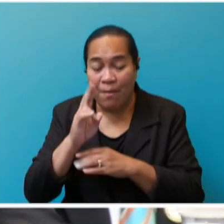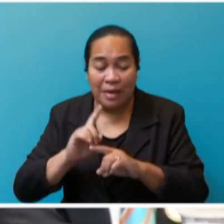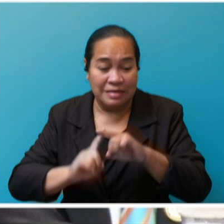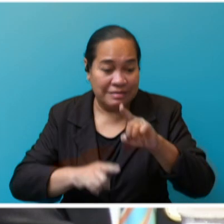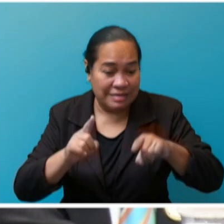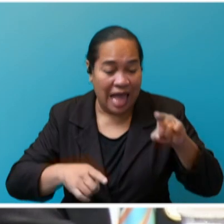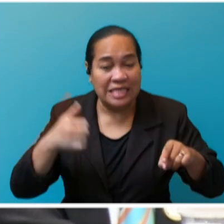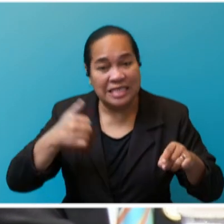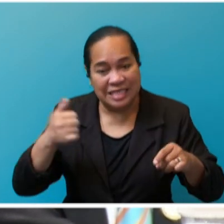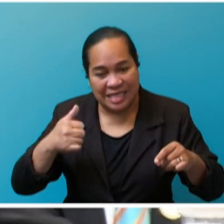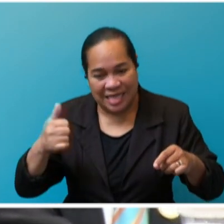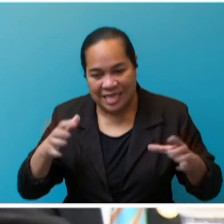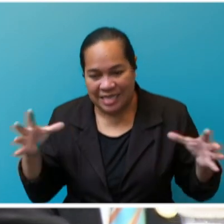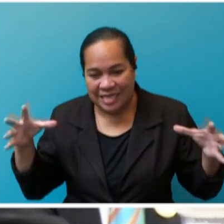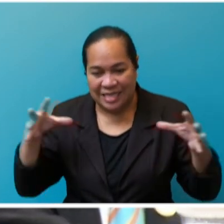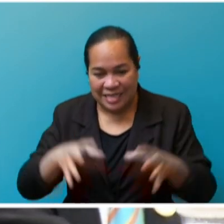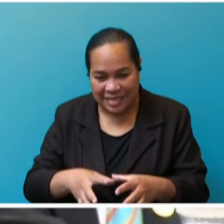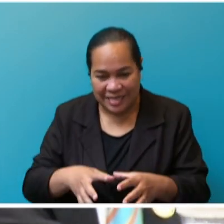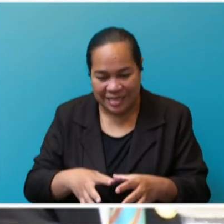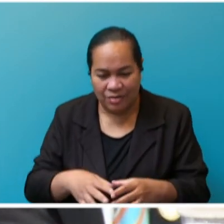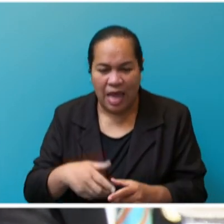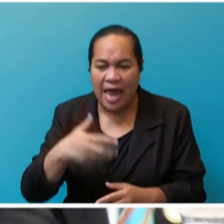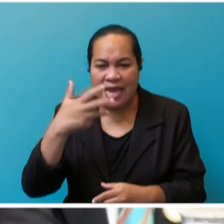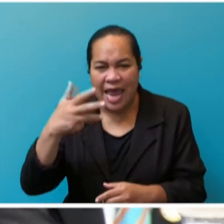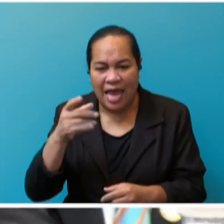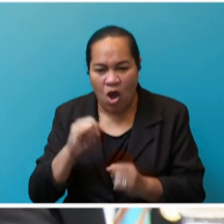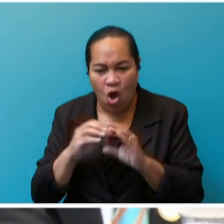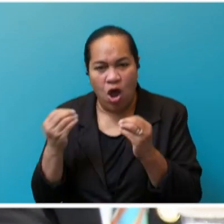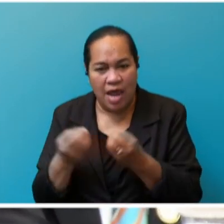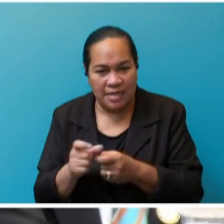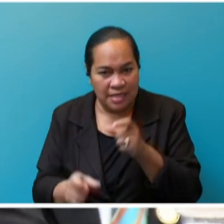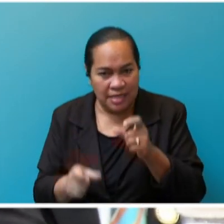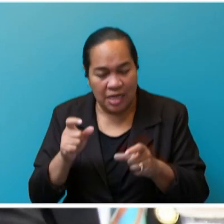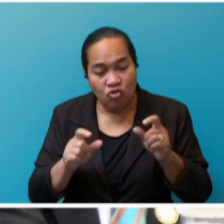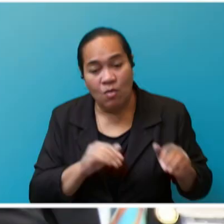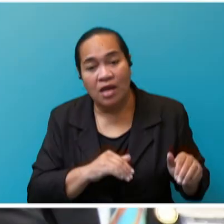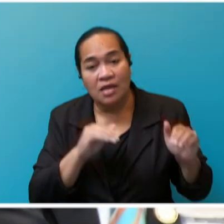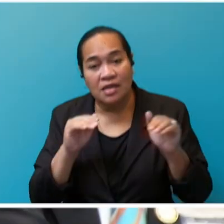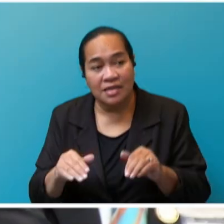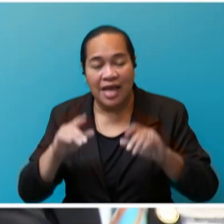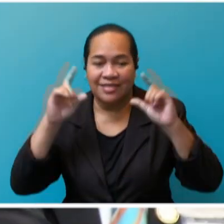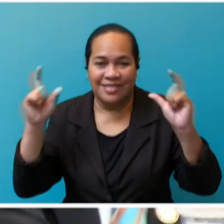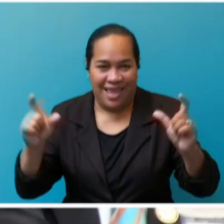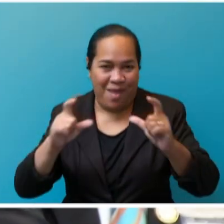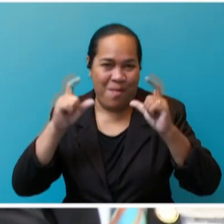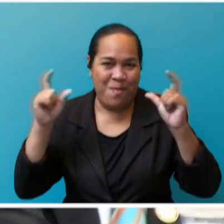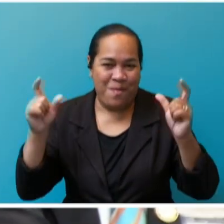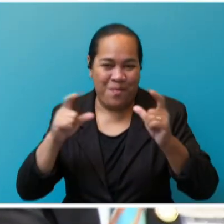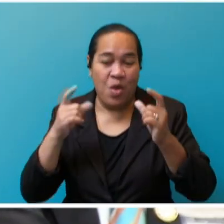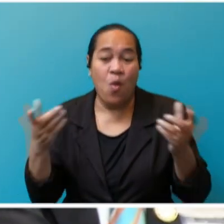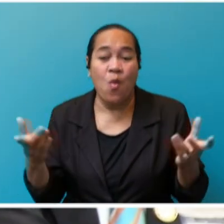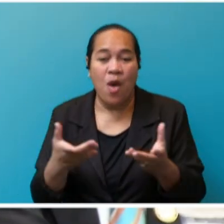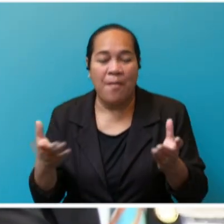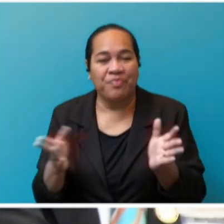districts and 20 villages, along with 9 stakeholder organizations that participated in the celebration. This was held in